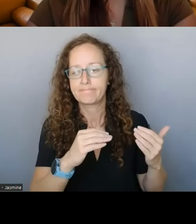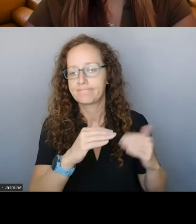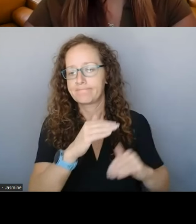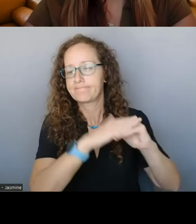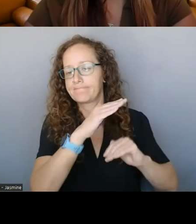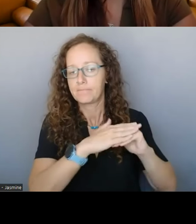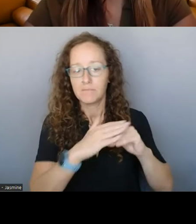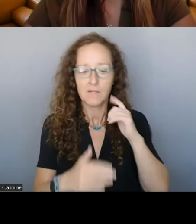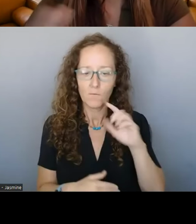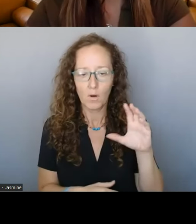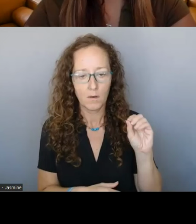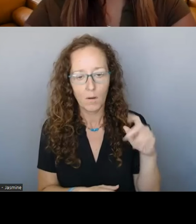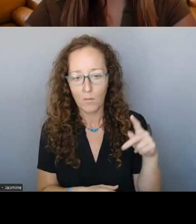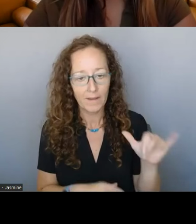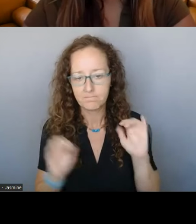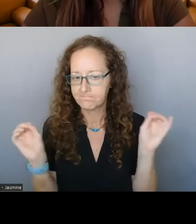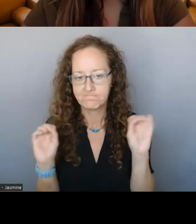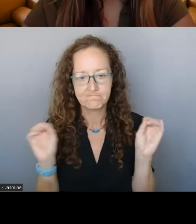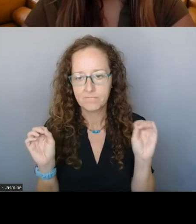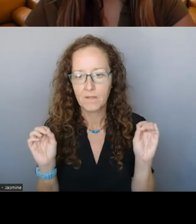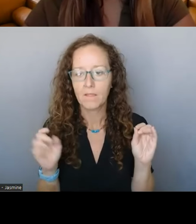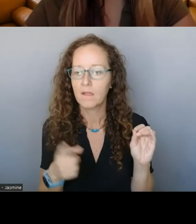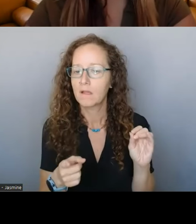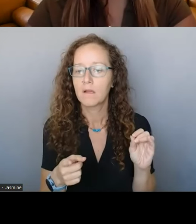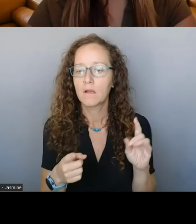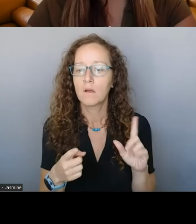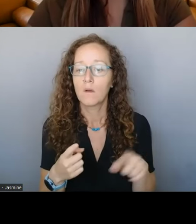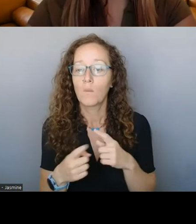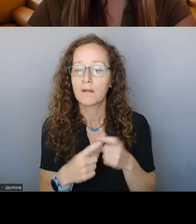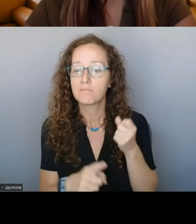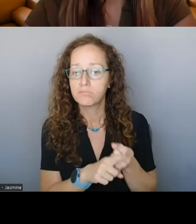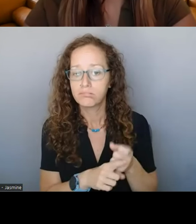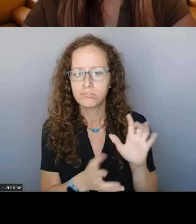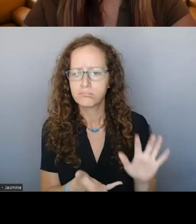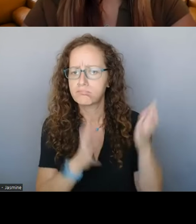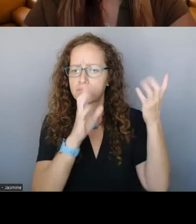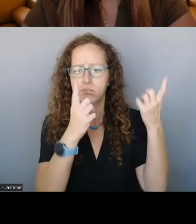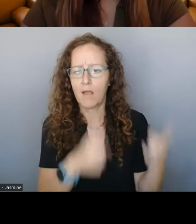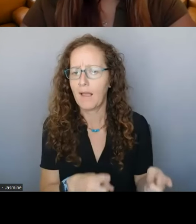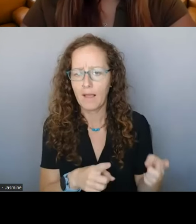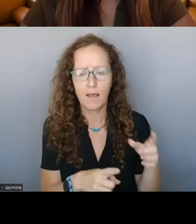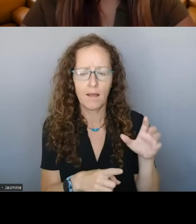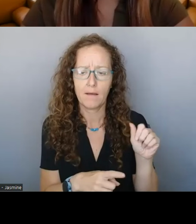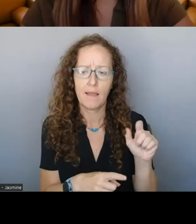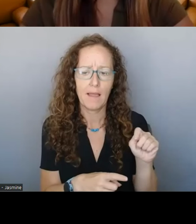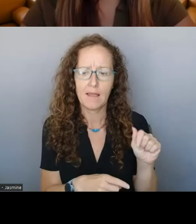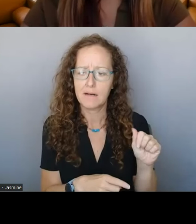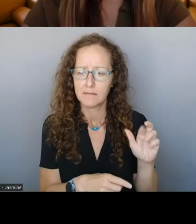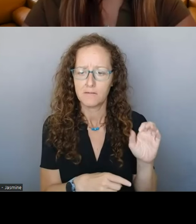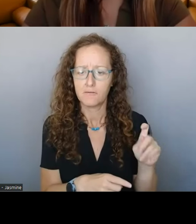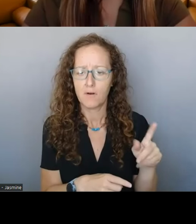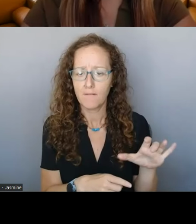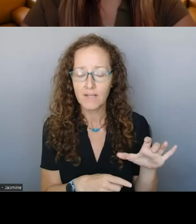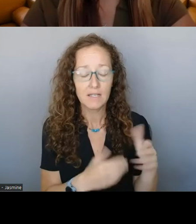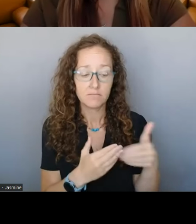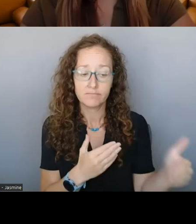reach that catastrophic coverage phase, there's no copays. So looks very different and can help